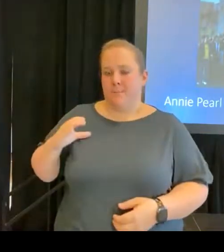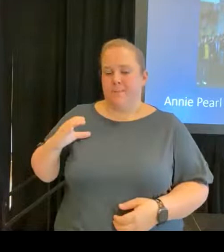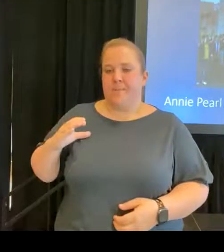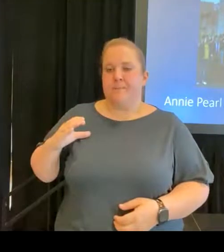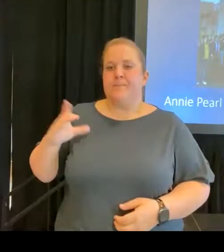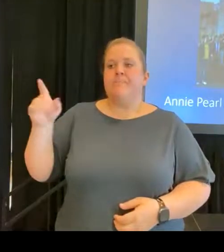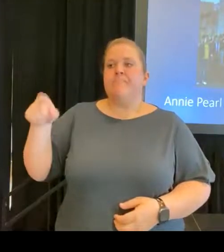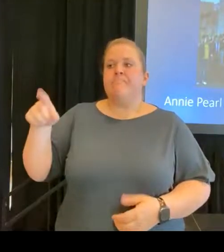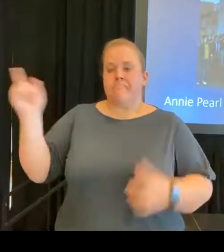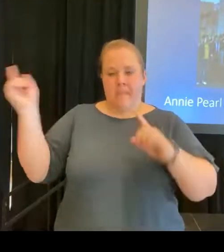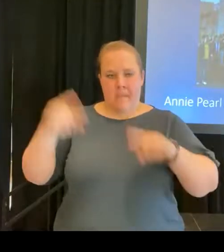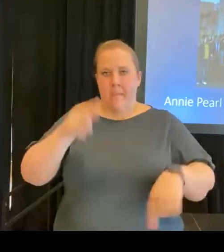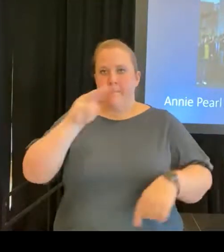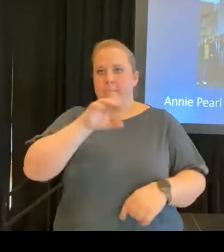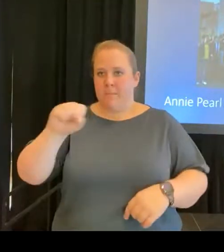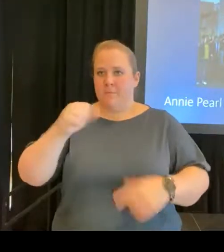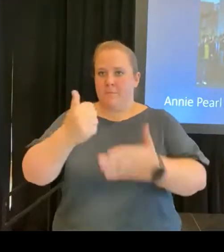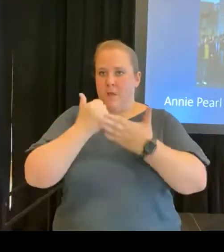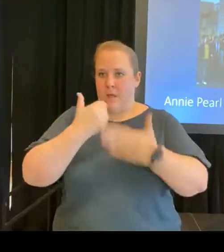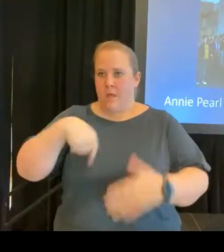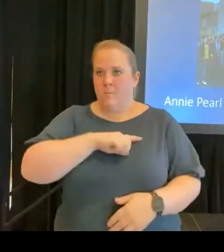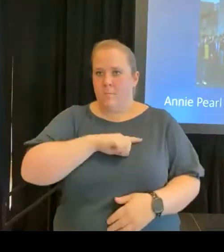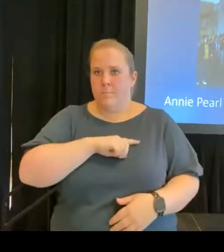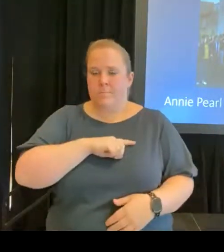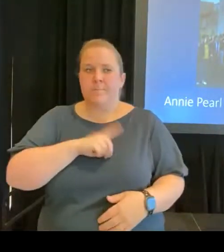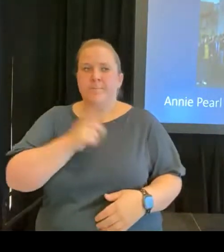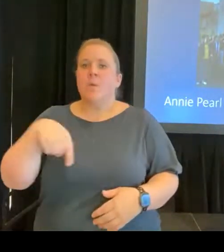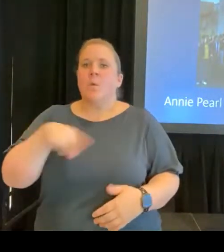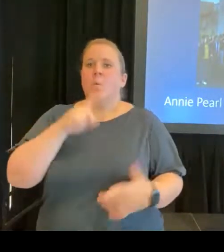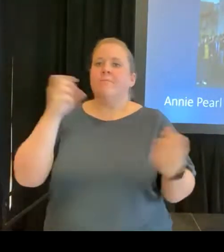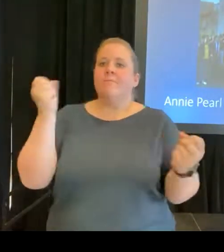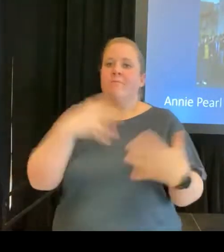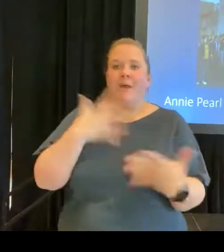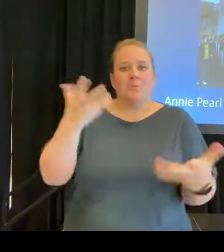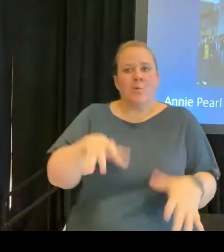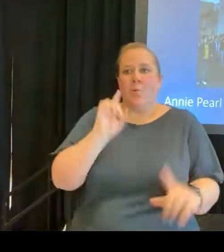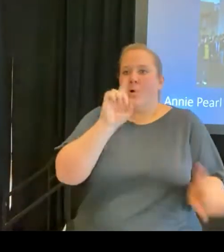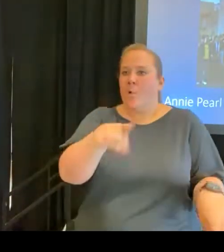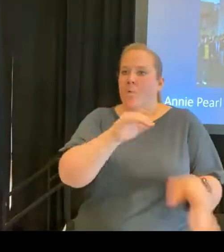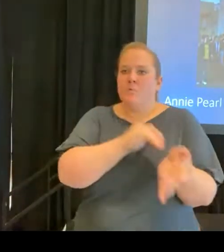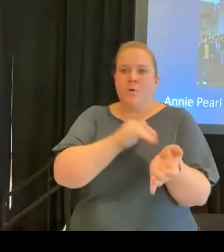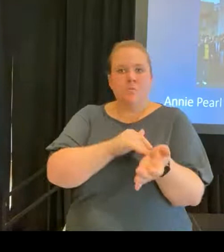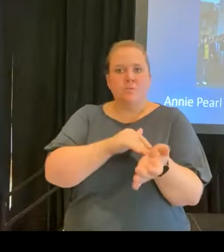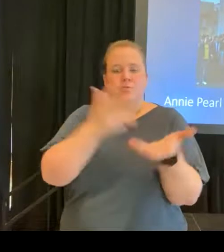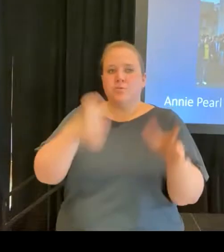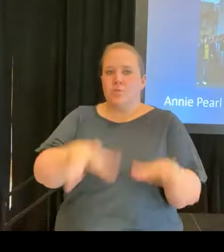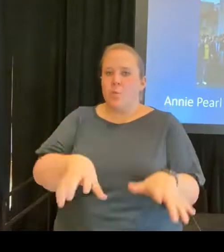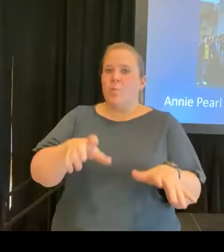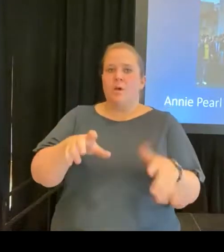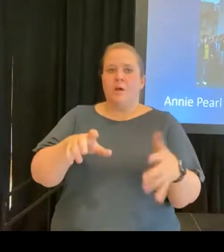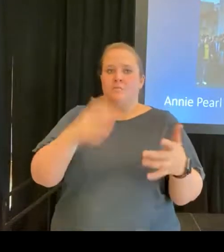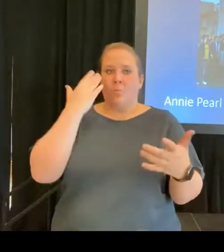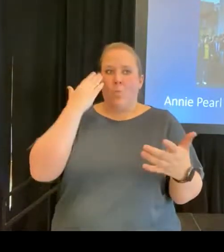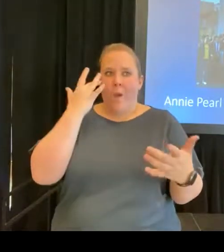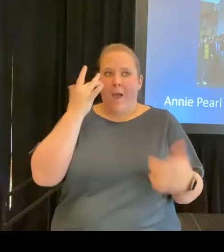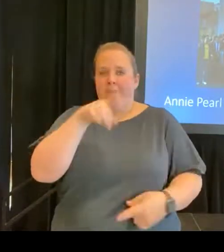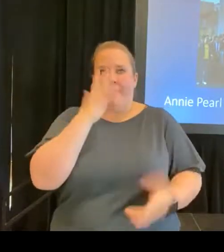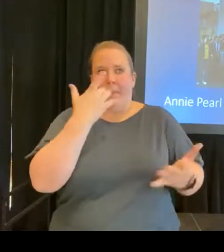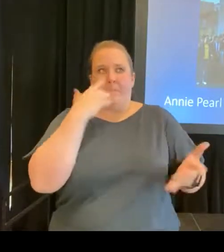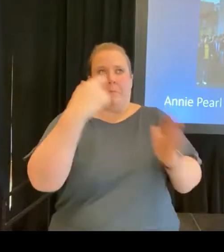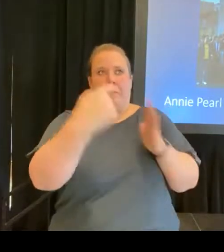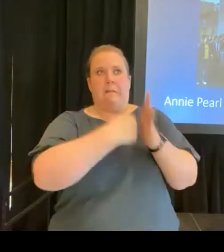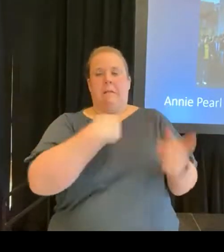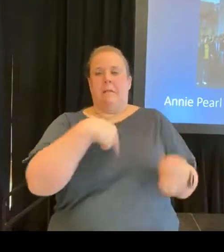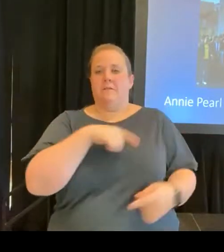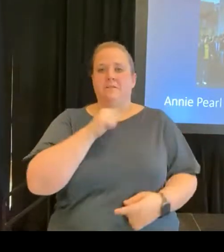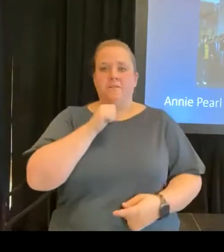And they came into Mississippi to help us because we were afraid to go to the doctors. We were afraid they were going to kill us or not